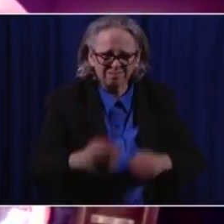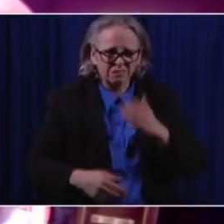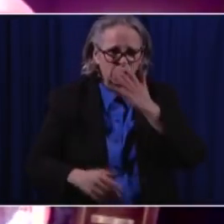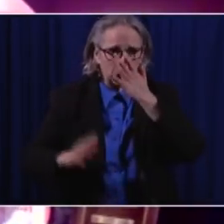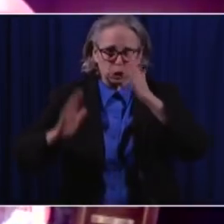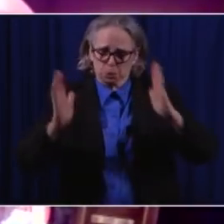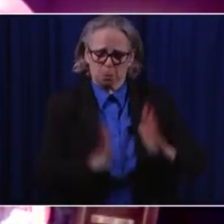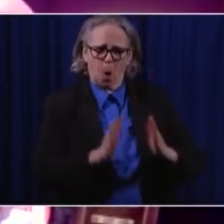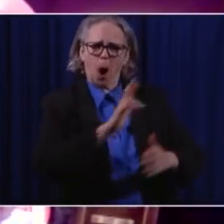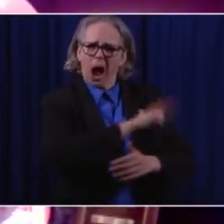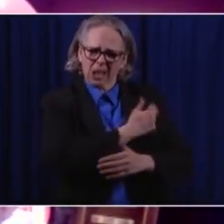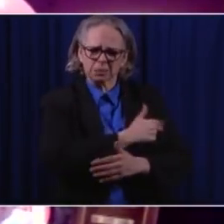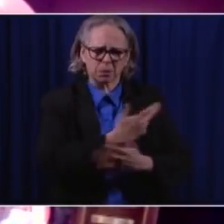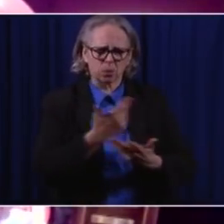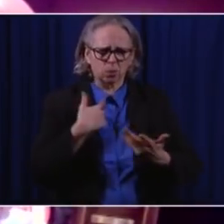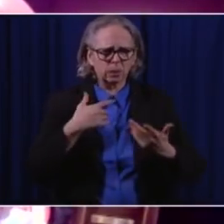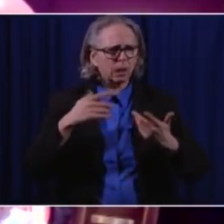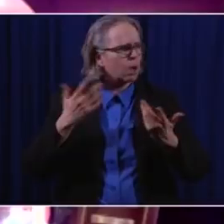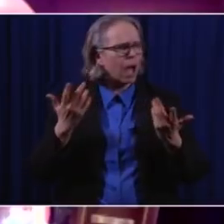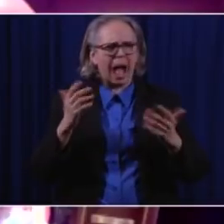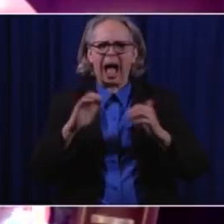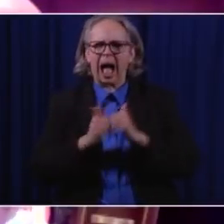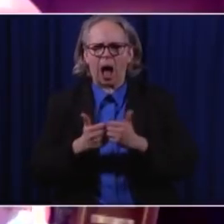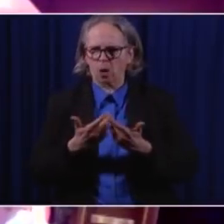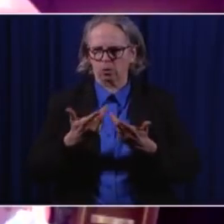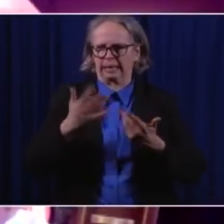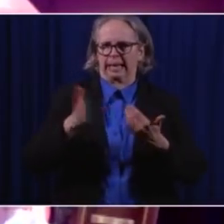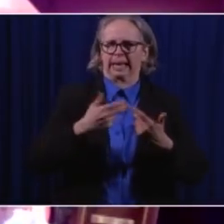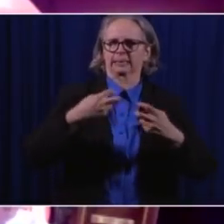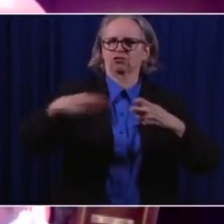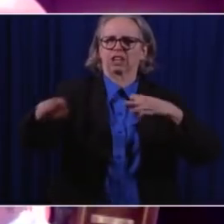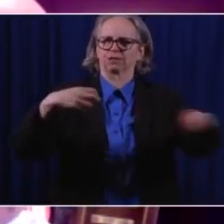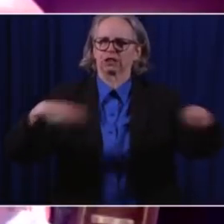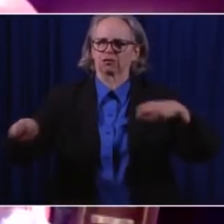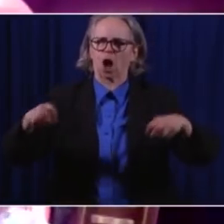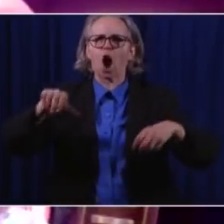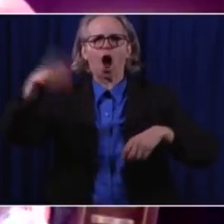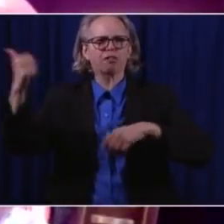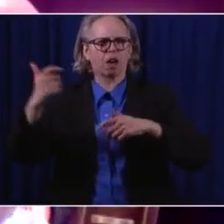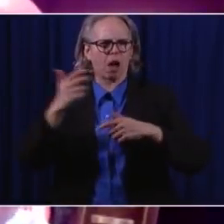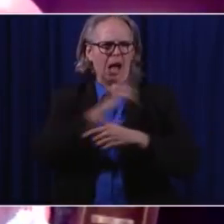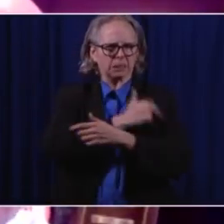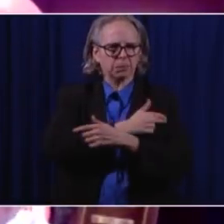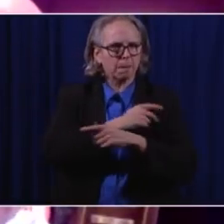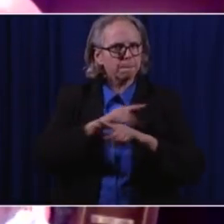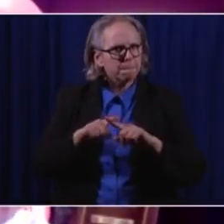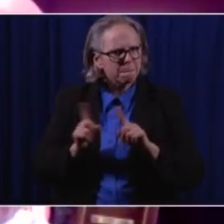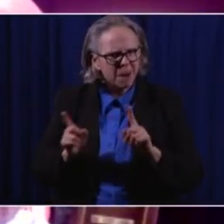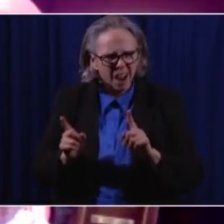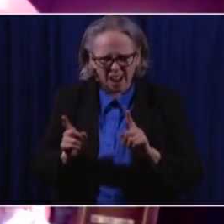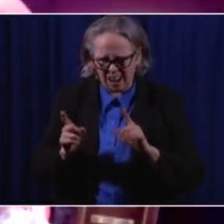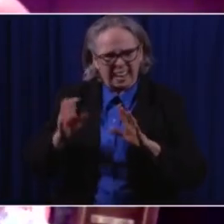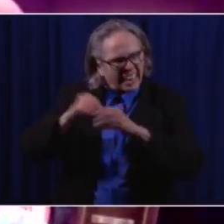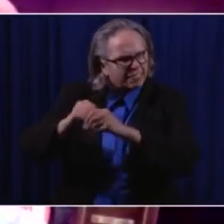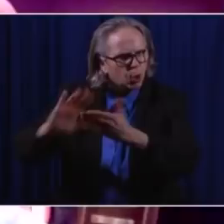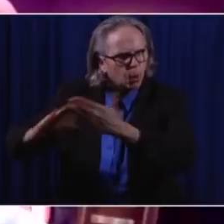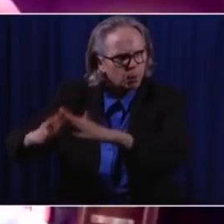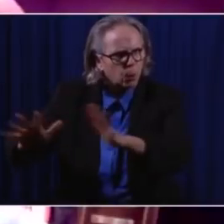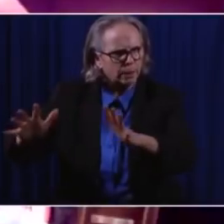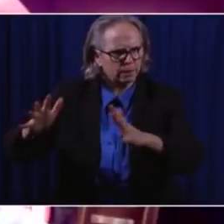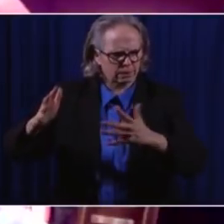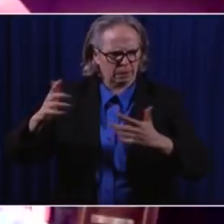colleague hospitals in the area, and then on to the academic medical centers and the tertiary facilities. When